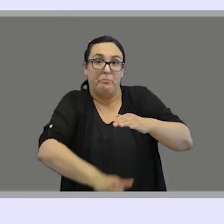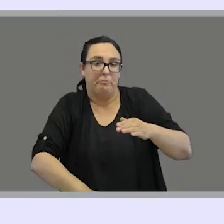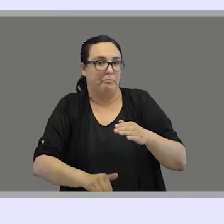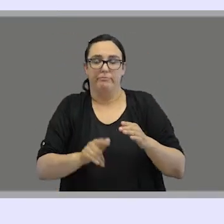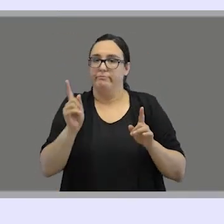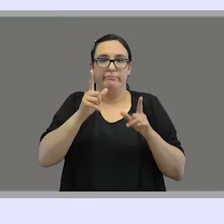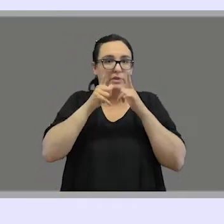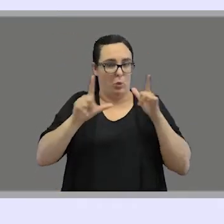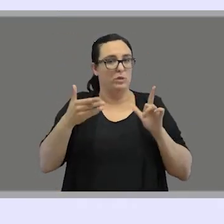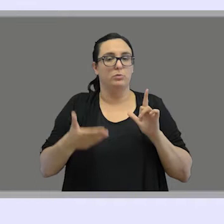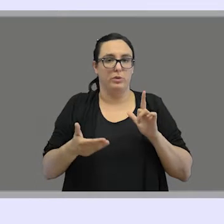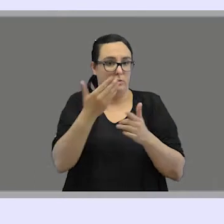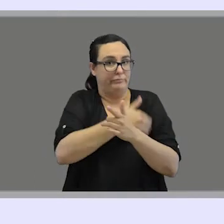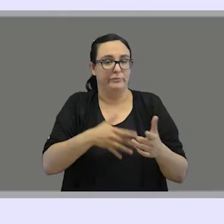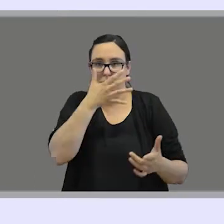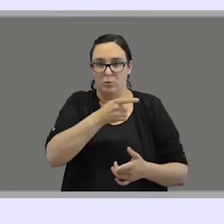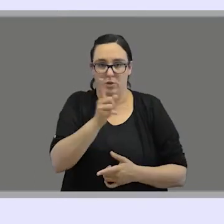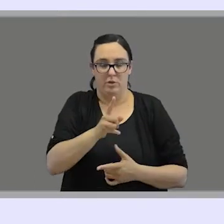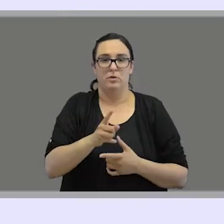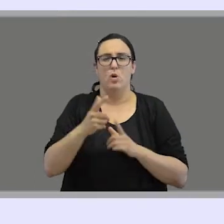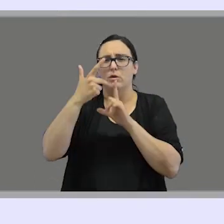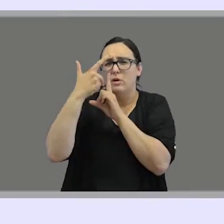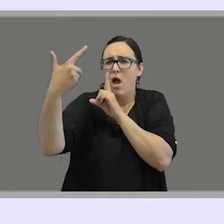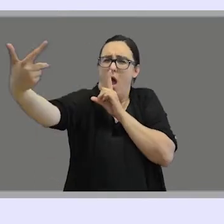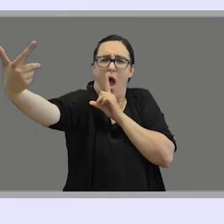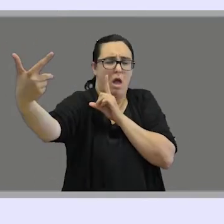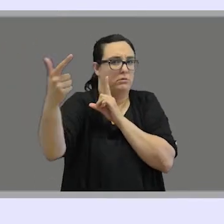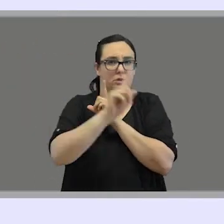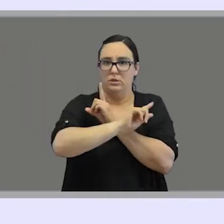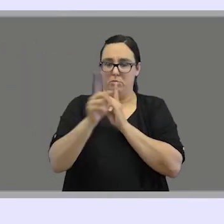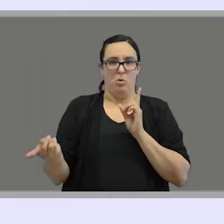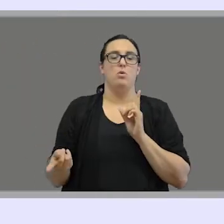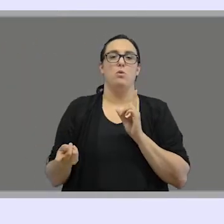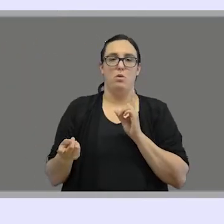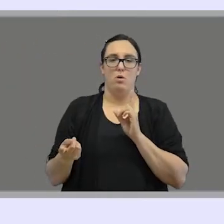linguistic information, too long shots that would